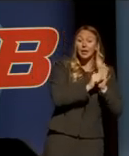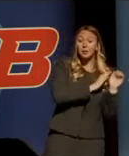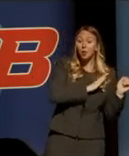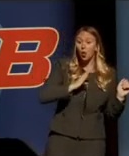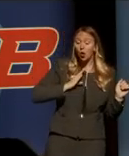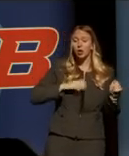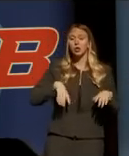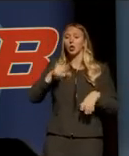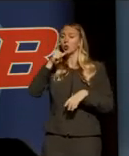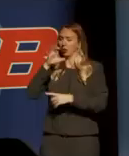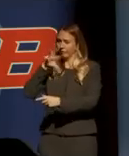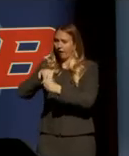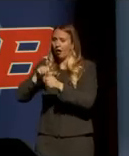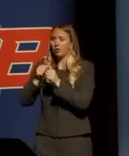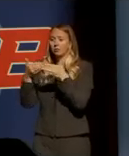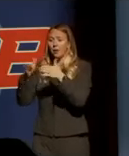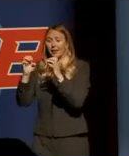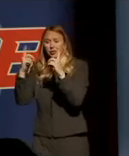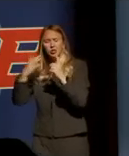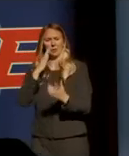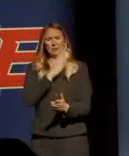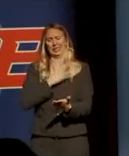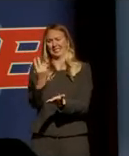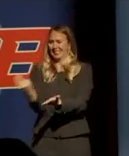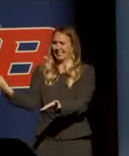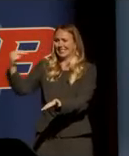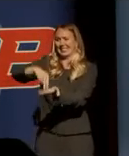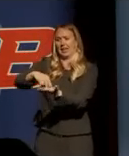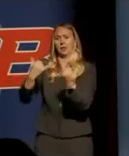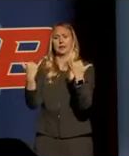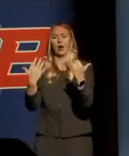please rise so we can give you our applause and thanks?